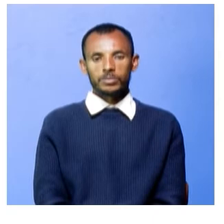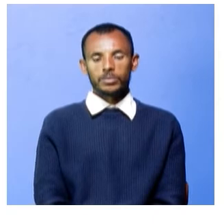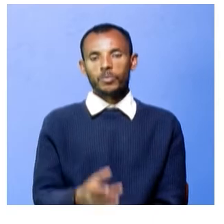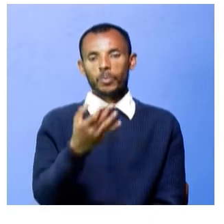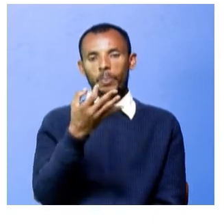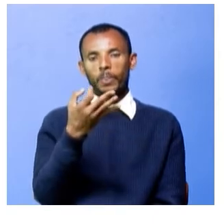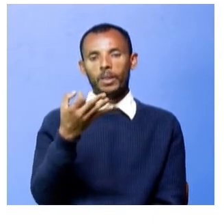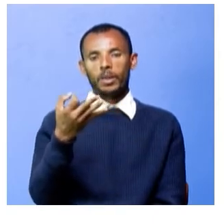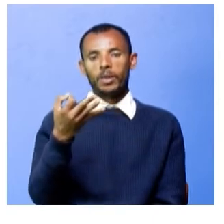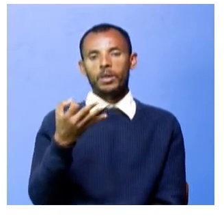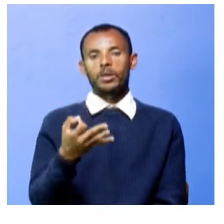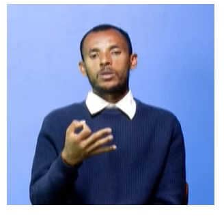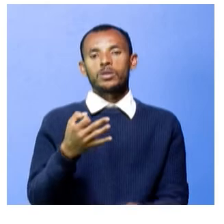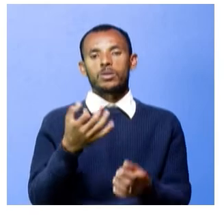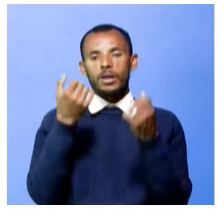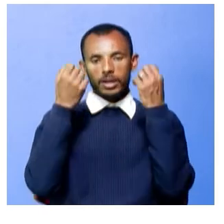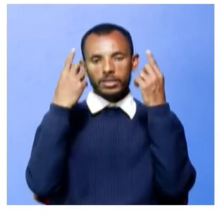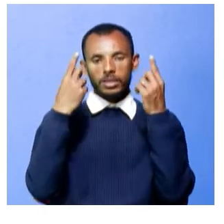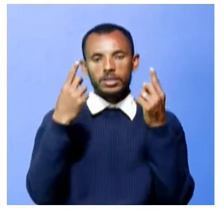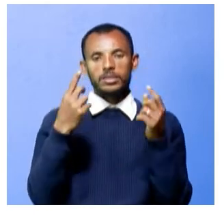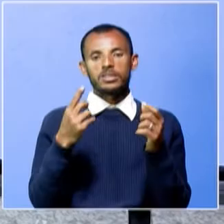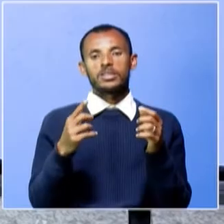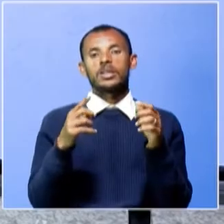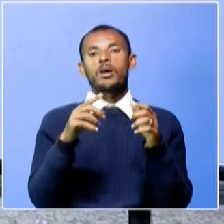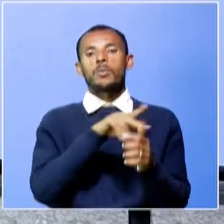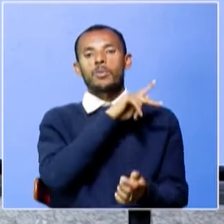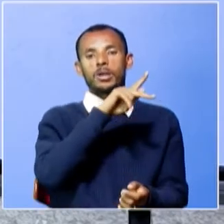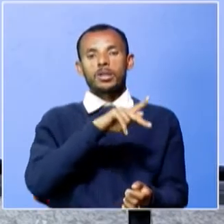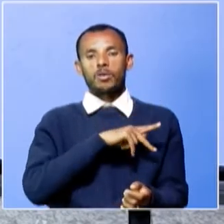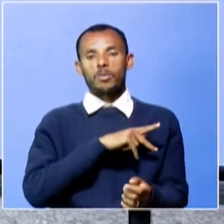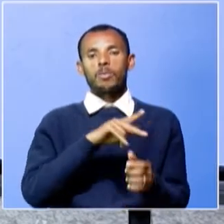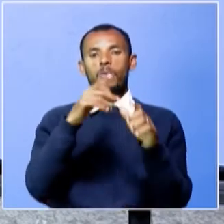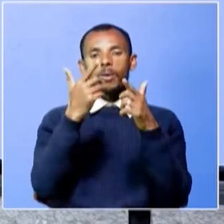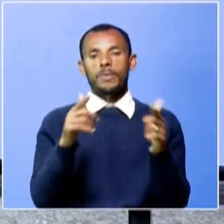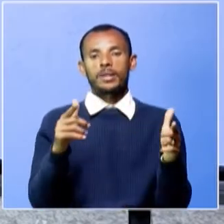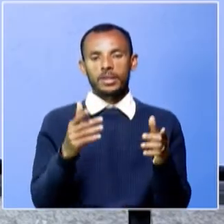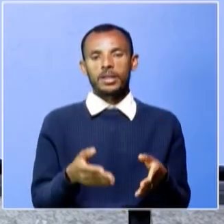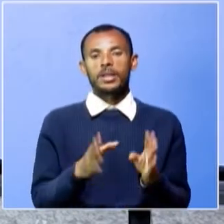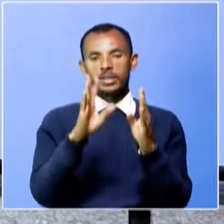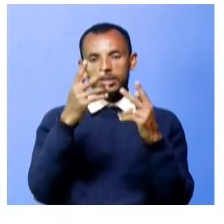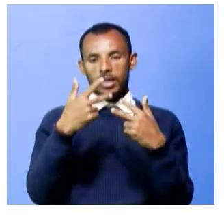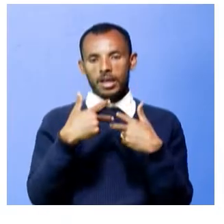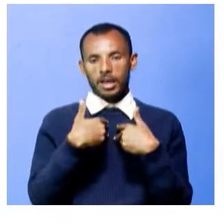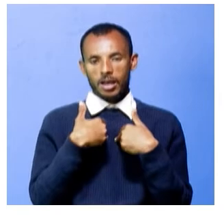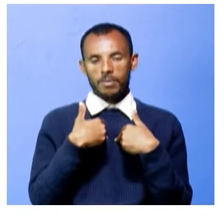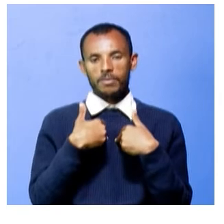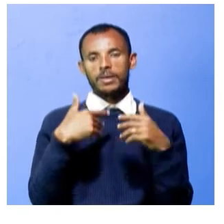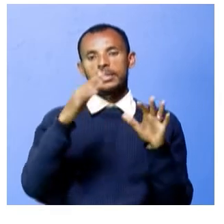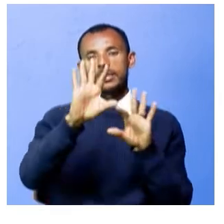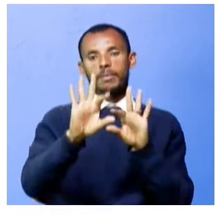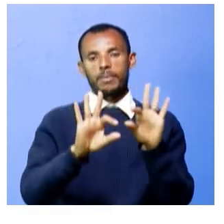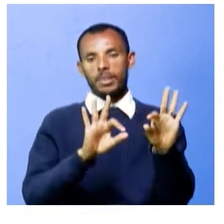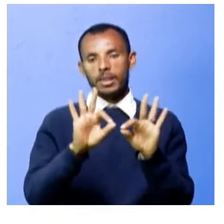Well, to understand the property of probability, let's have a certain sample